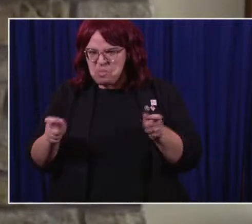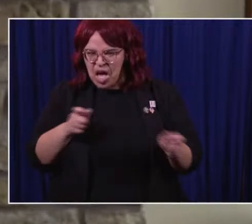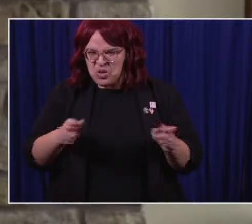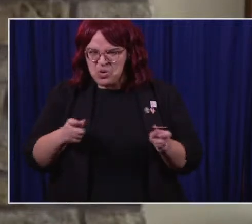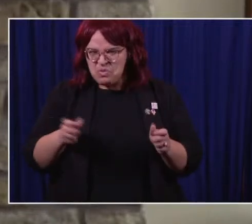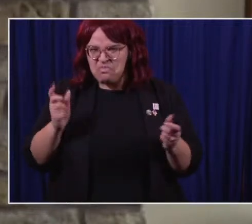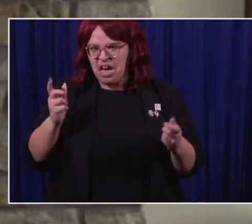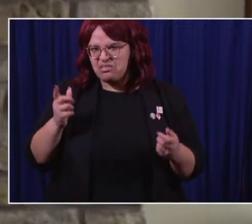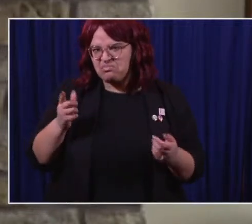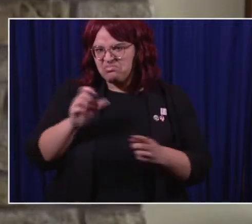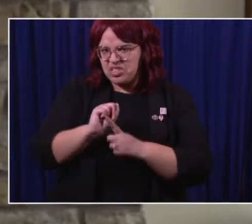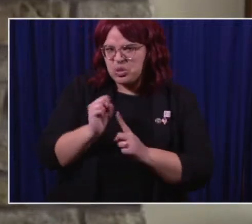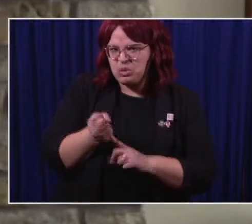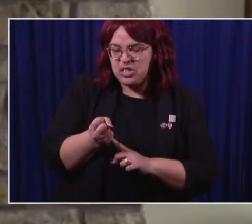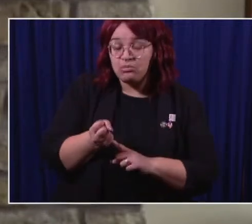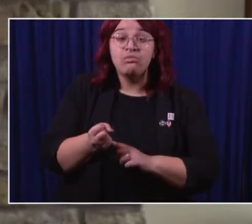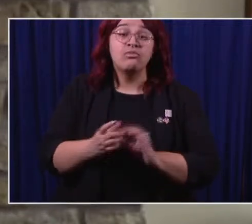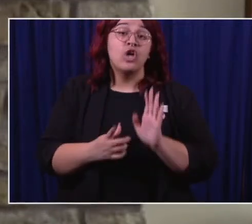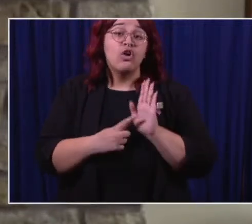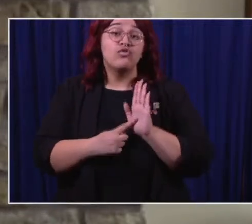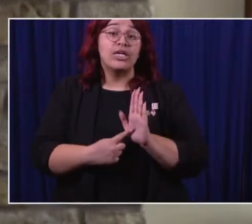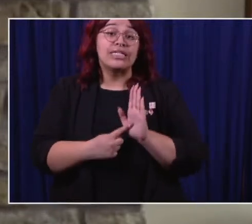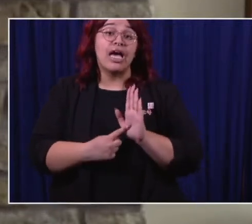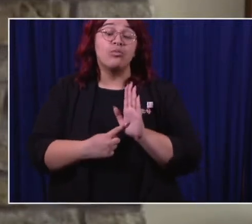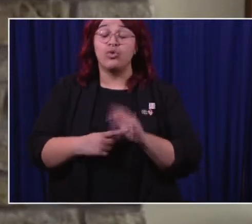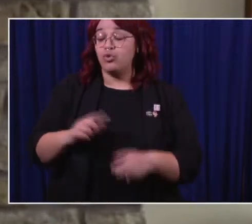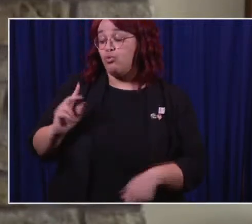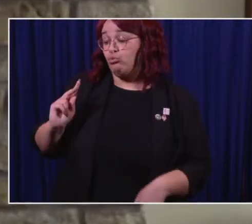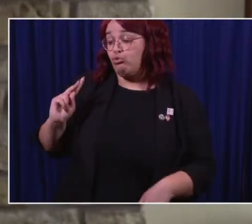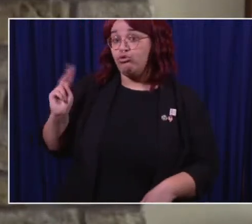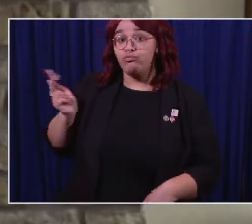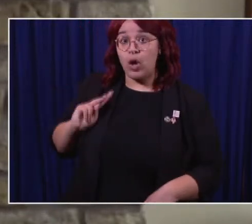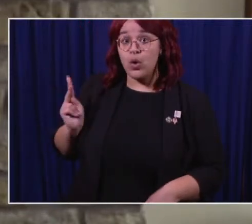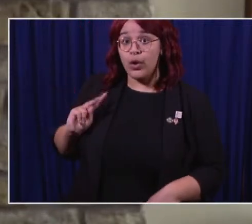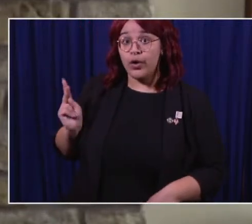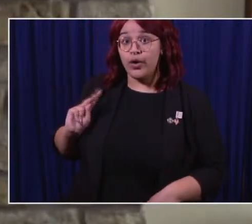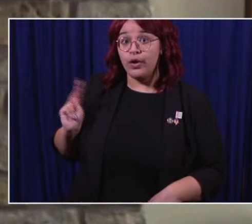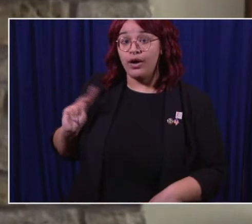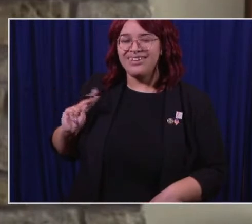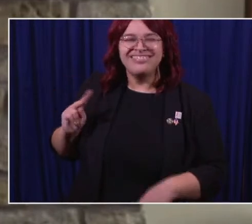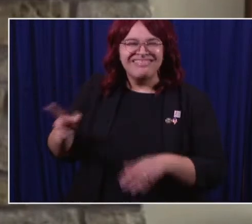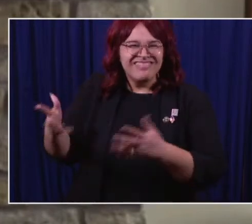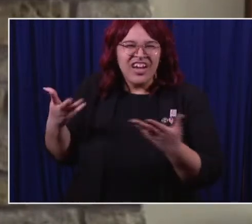Kroger, for example, you know, they've demonstrated they can run these big